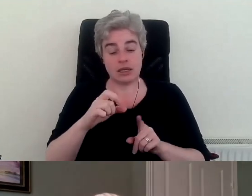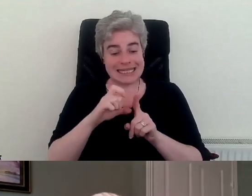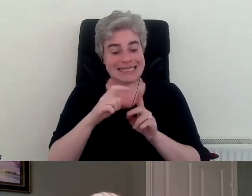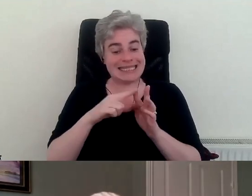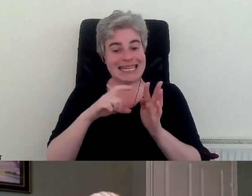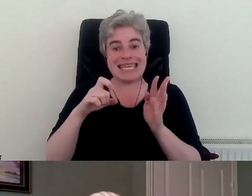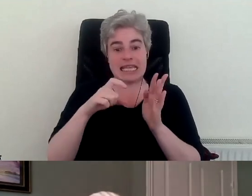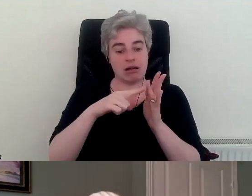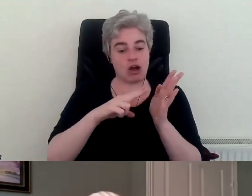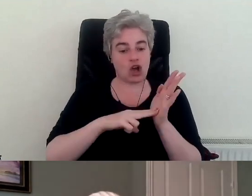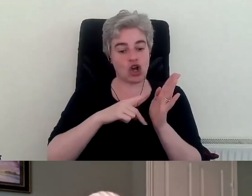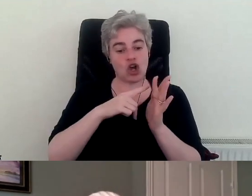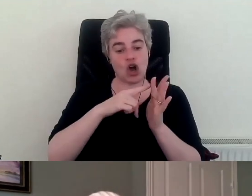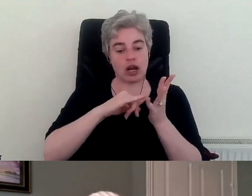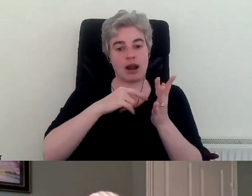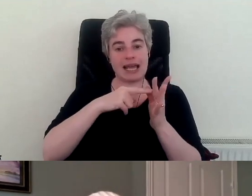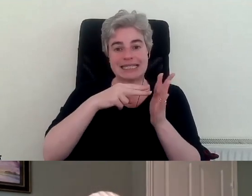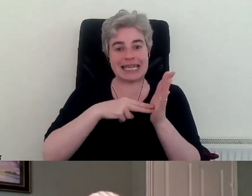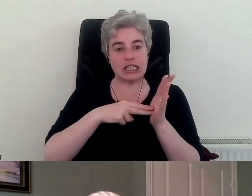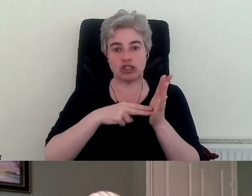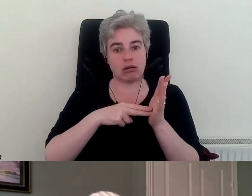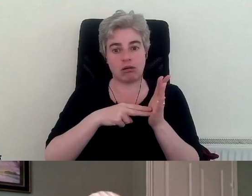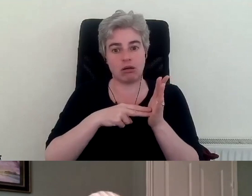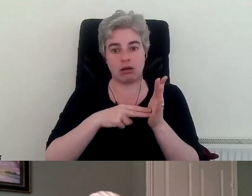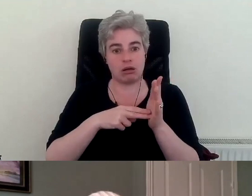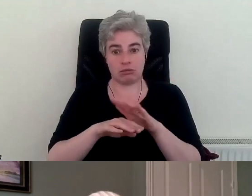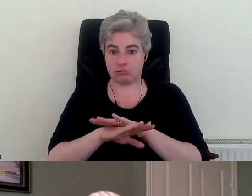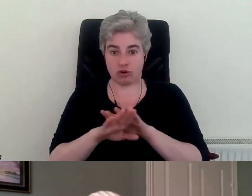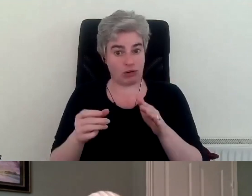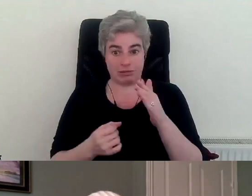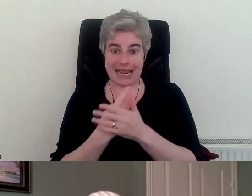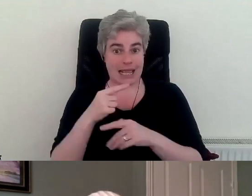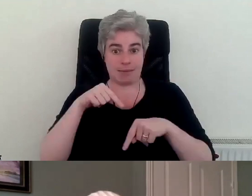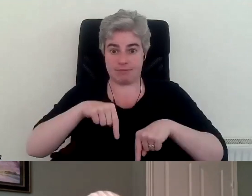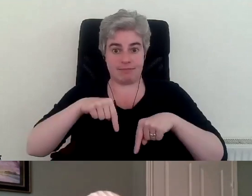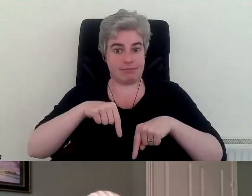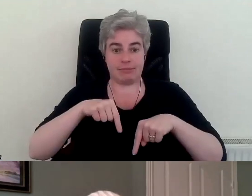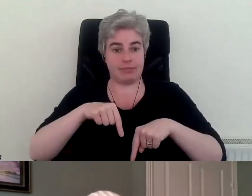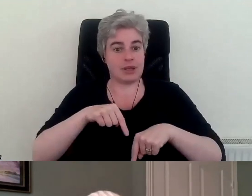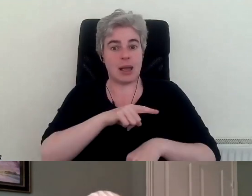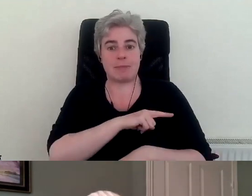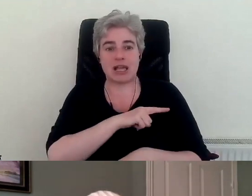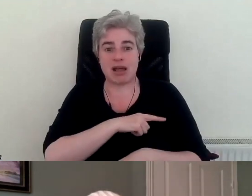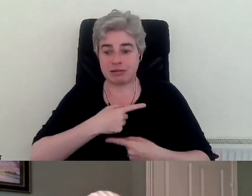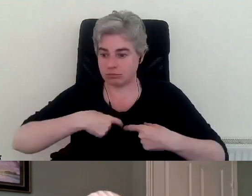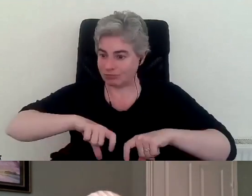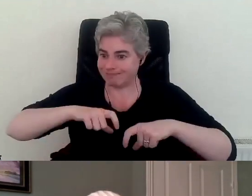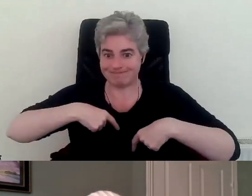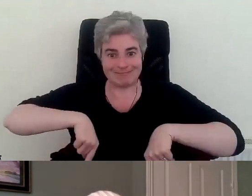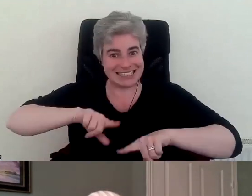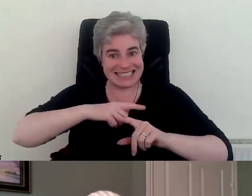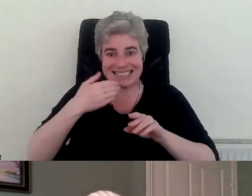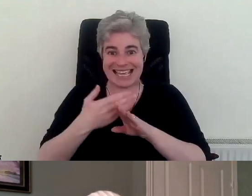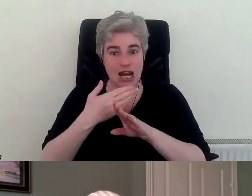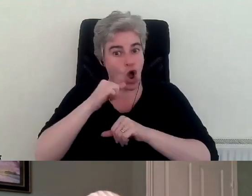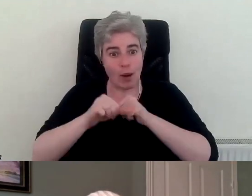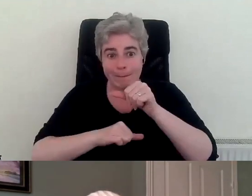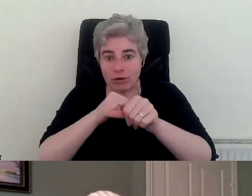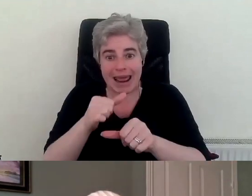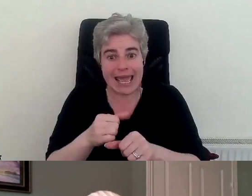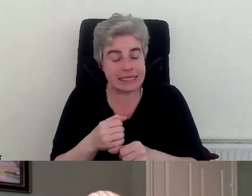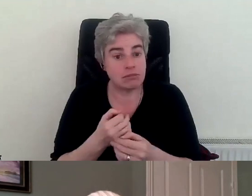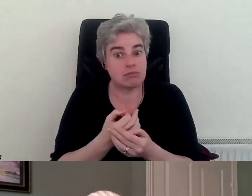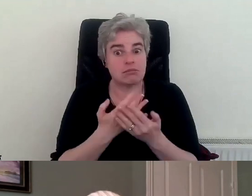decolonization has not taken place, because we still operate in many of